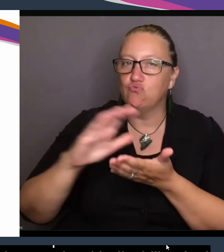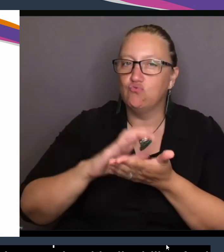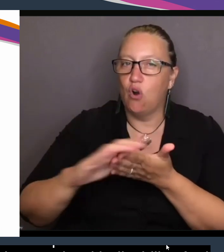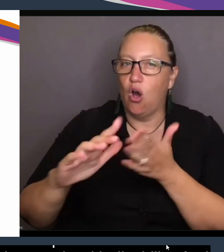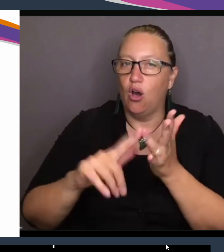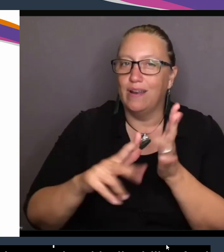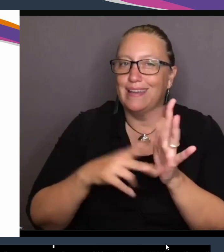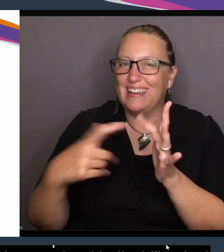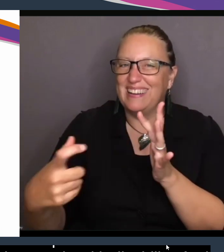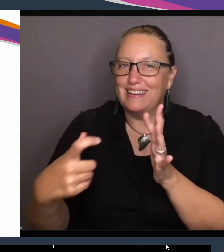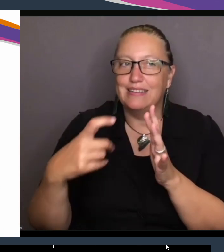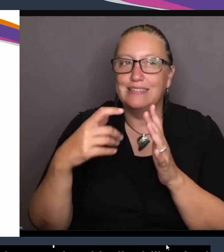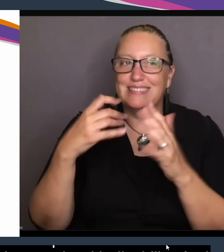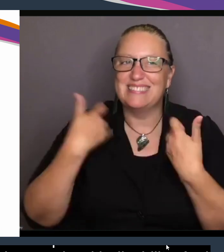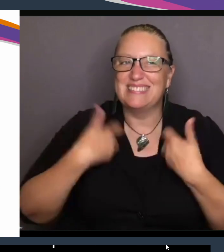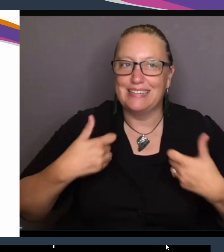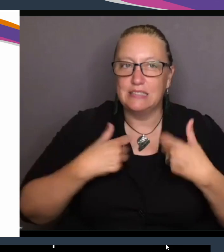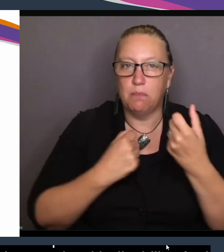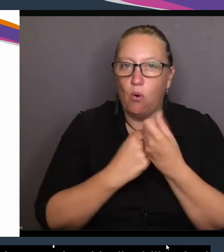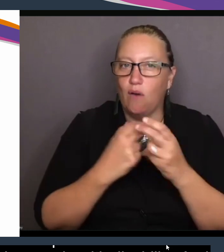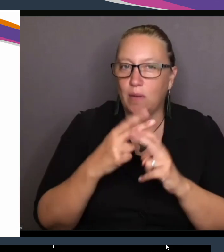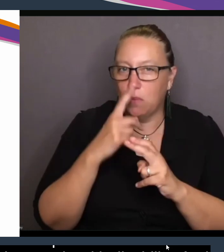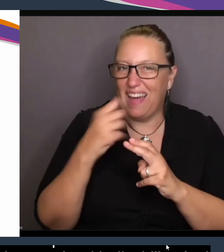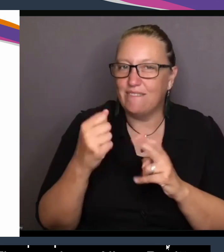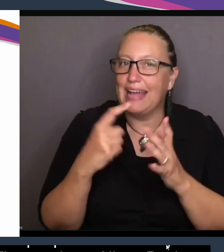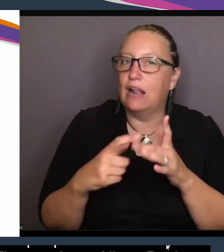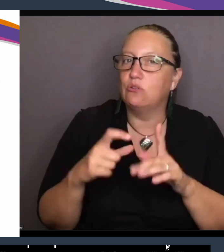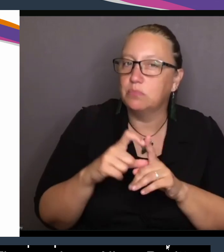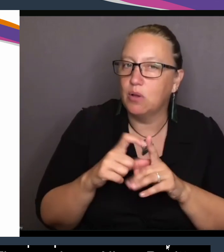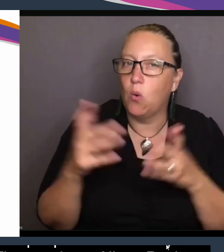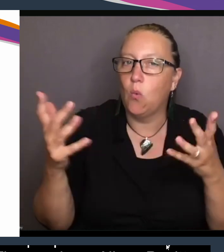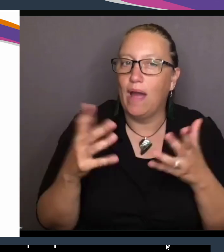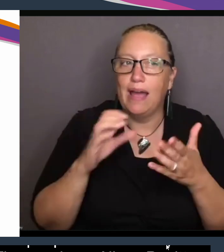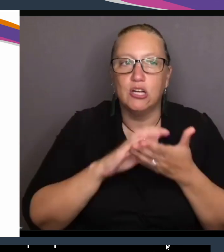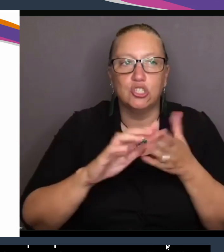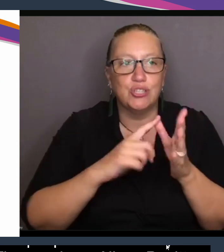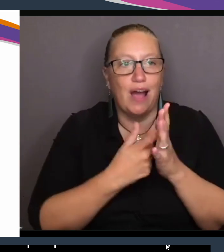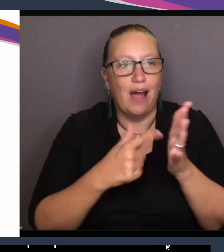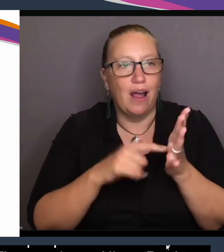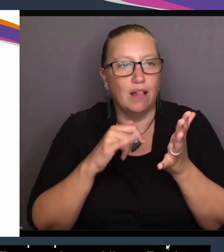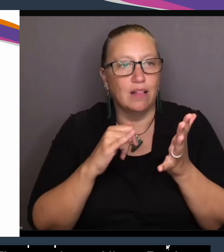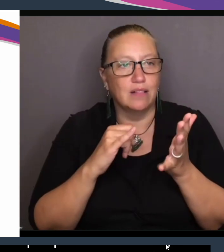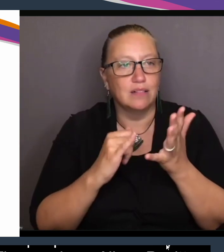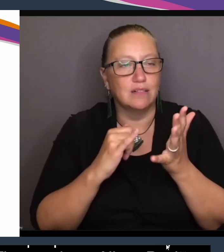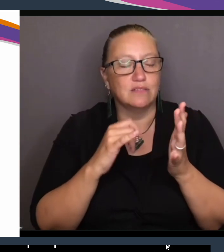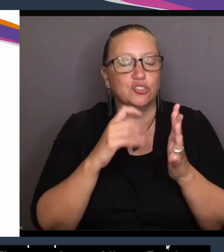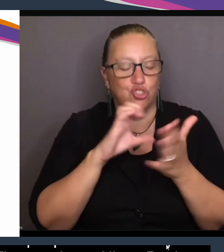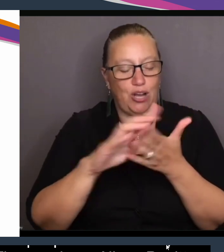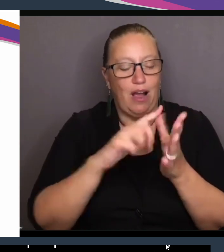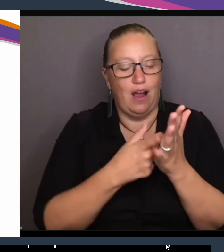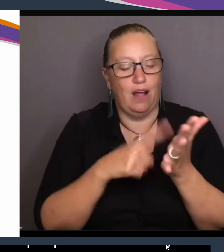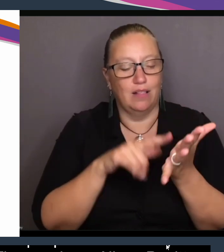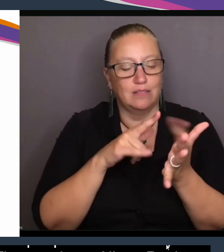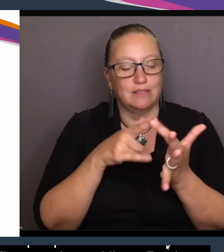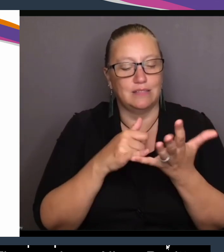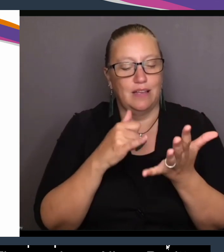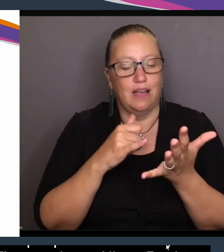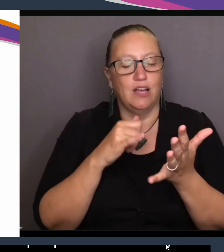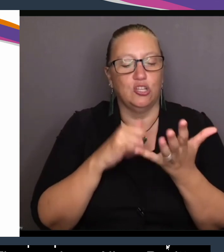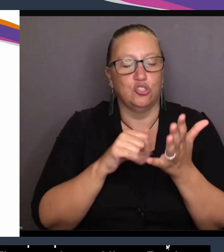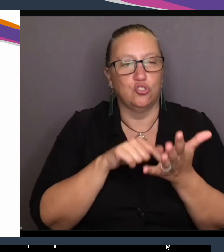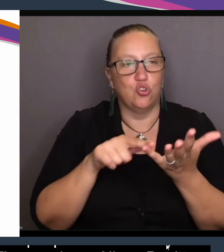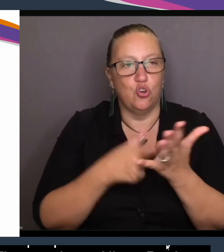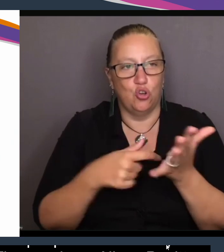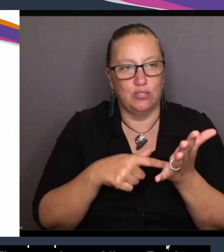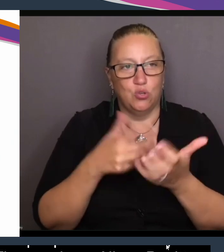intellectual disability, and they're at Charles Sturt University in Orange, New South Wales. Tara Pattenden is